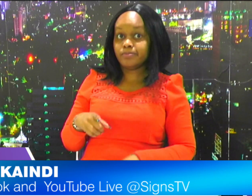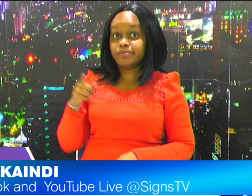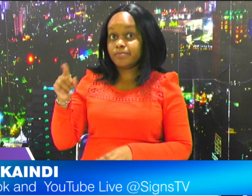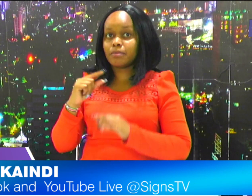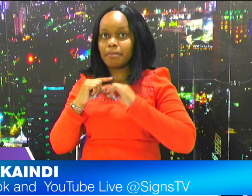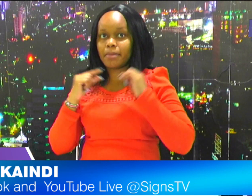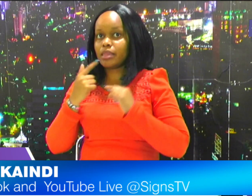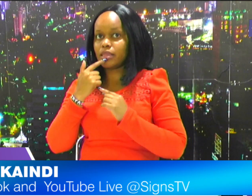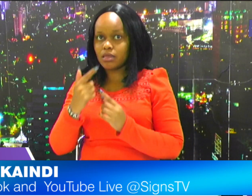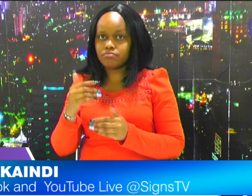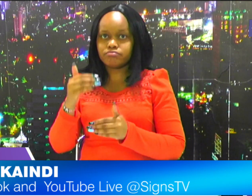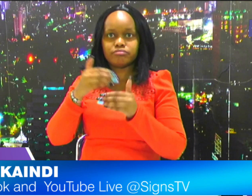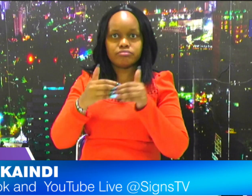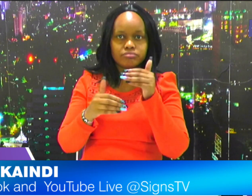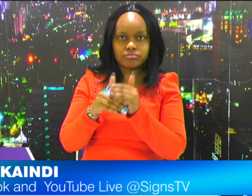suspect in the case.